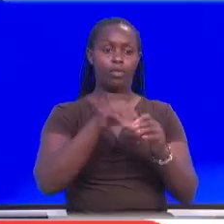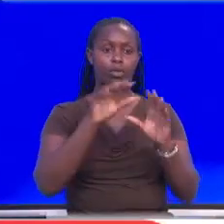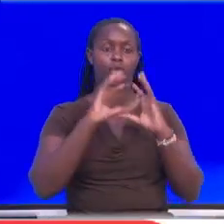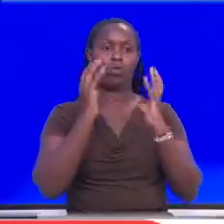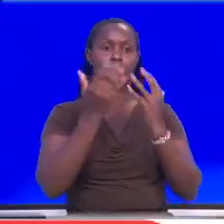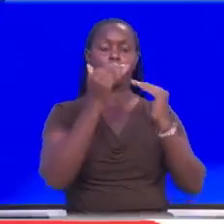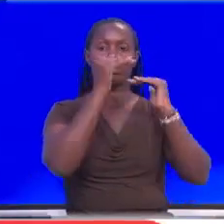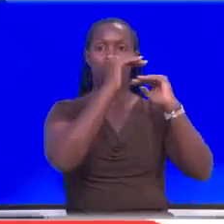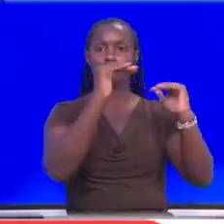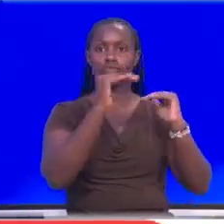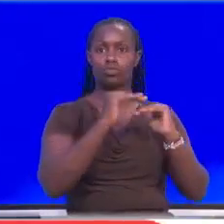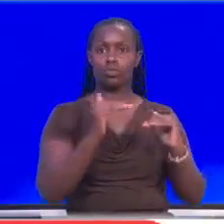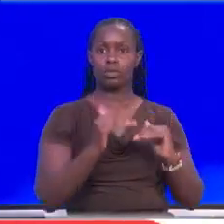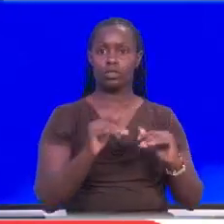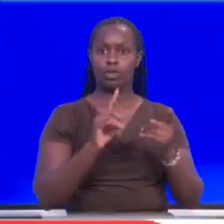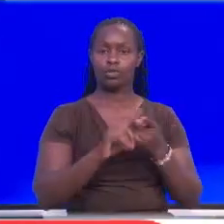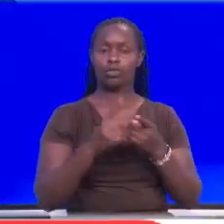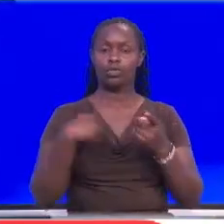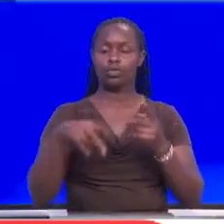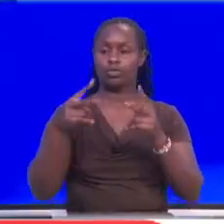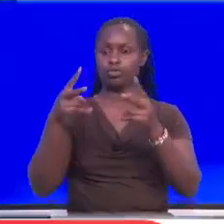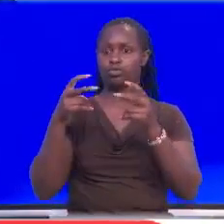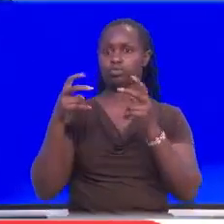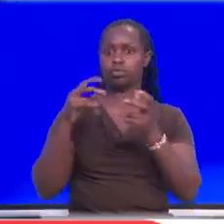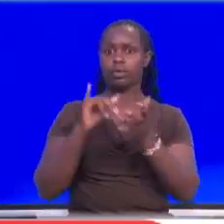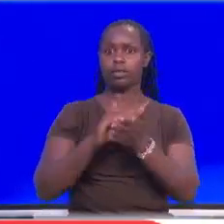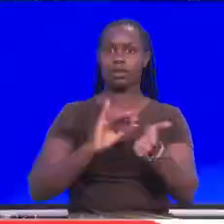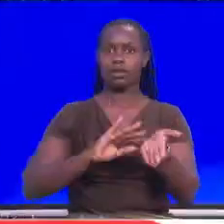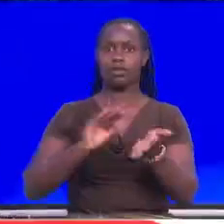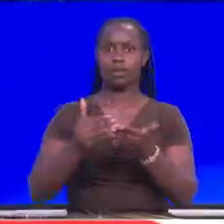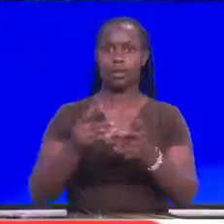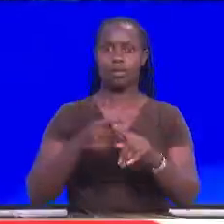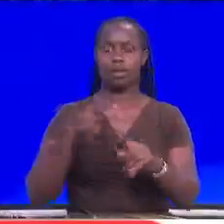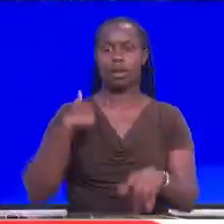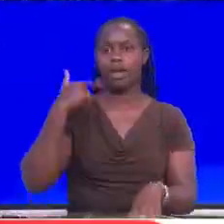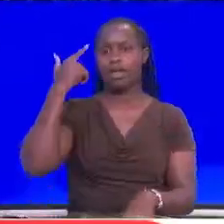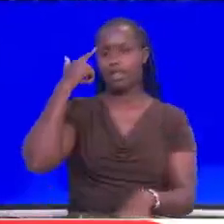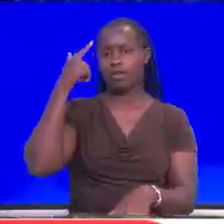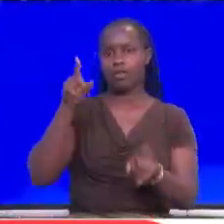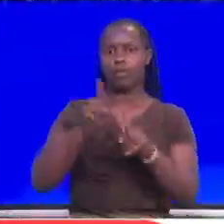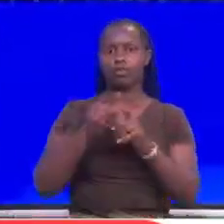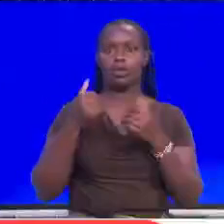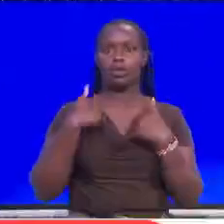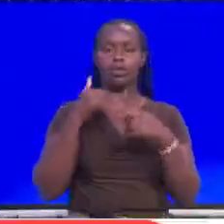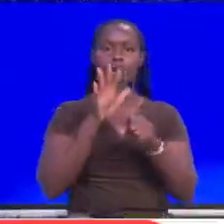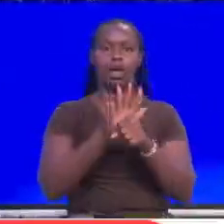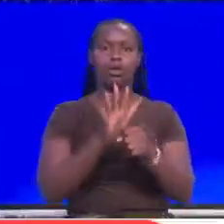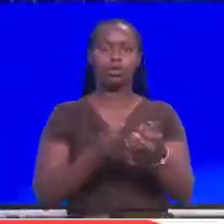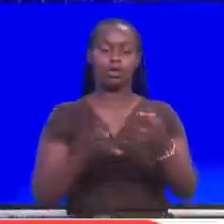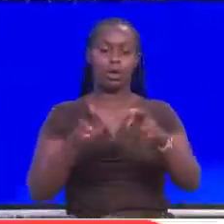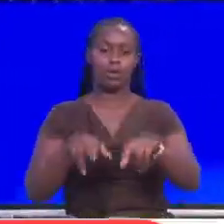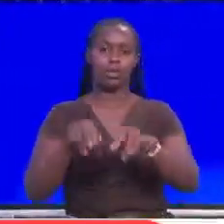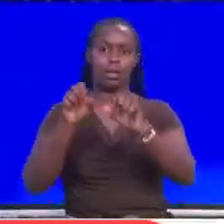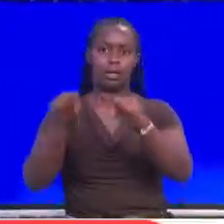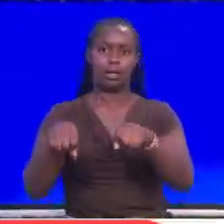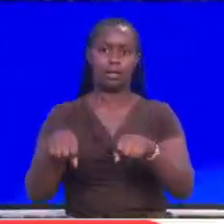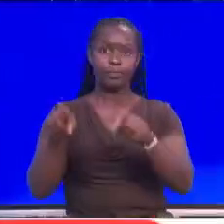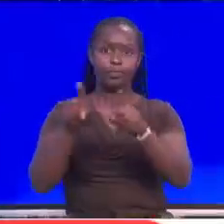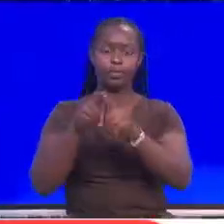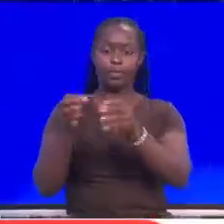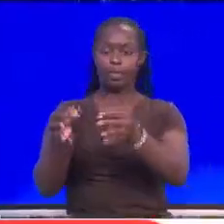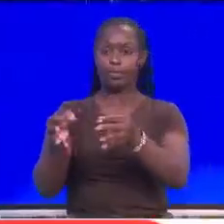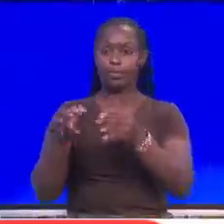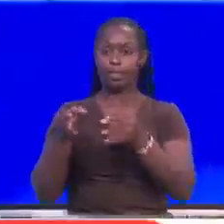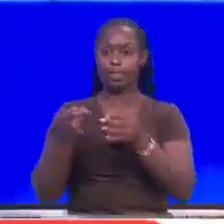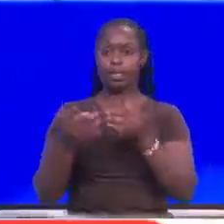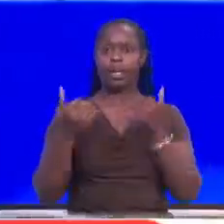around to attract that funding. But I think there's still more that can be done. Kenya secured a healthy chunk of the financing pie,